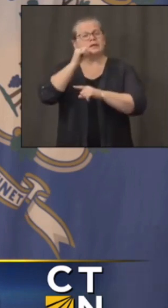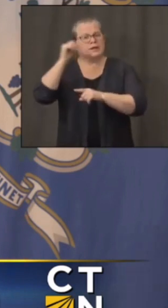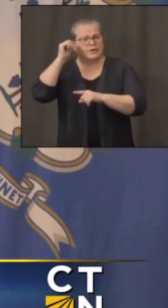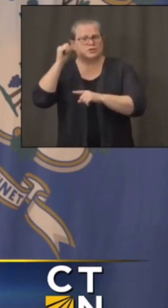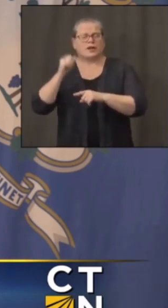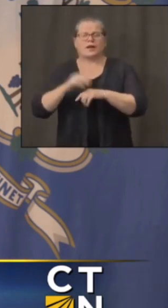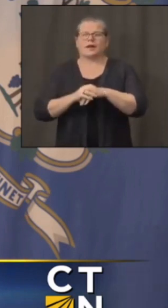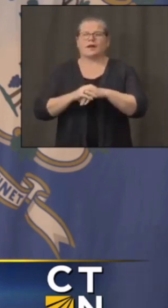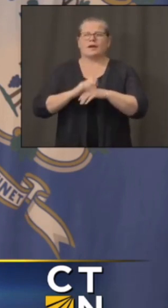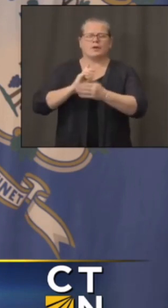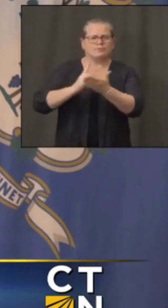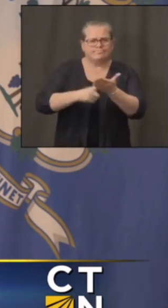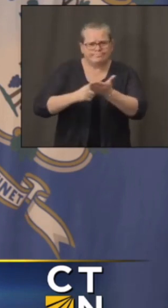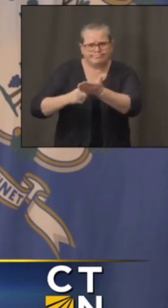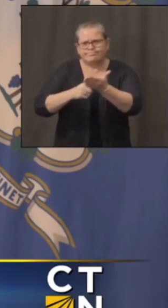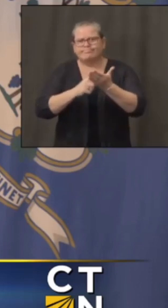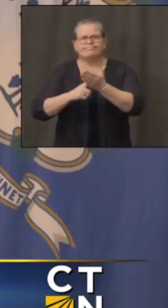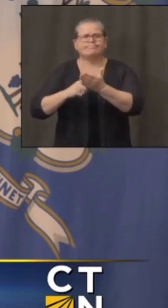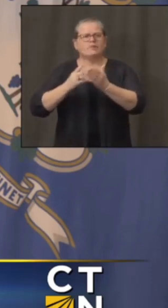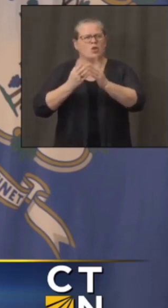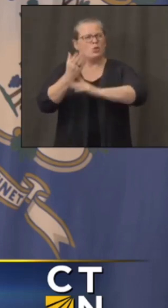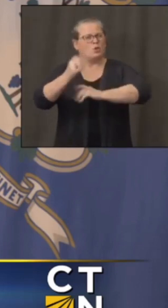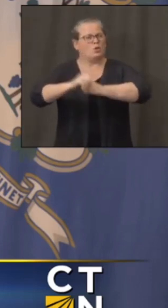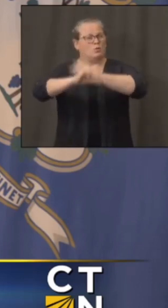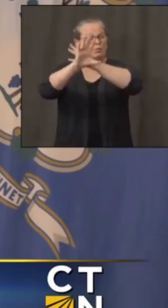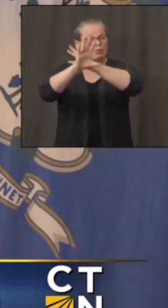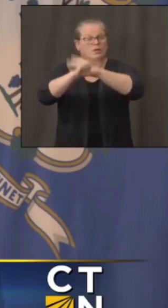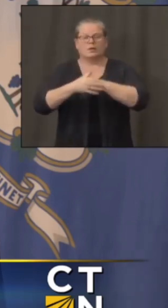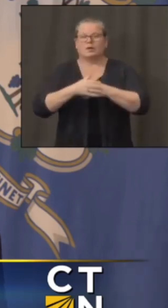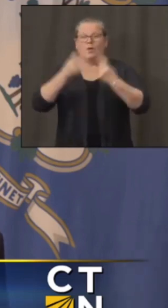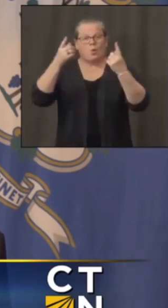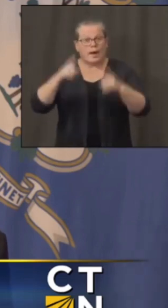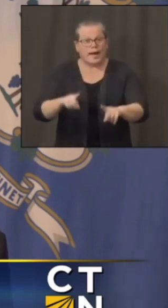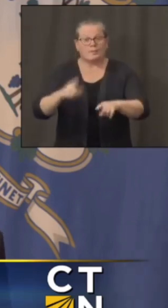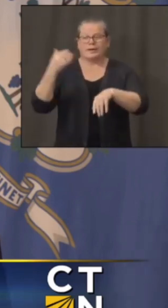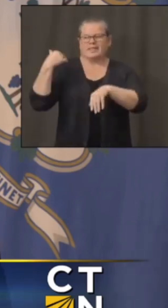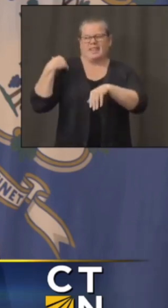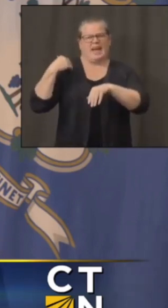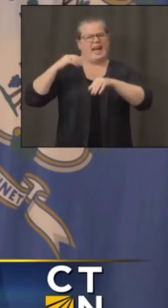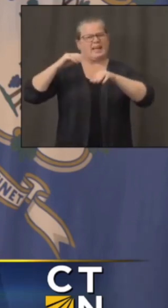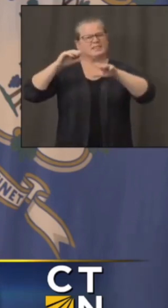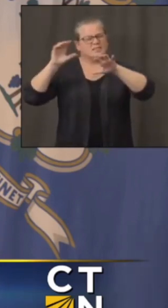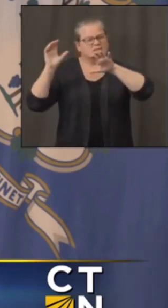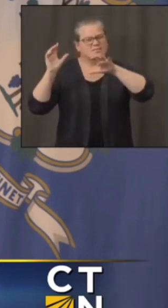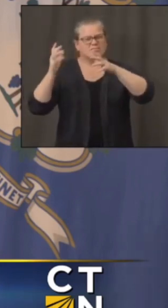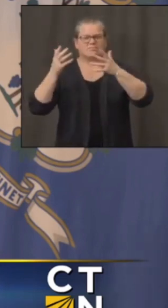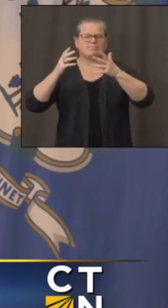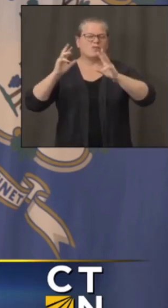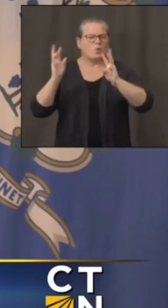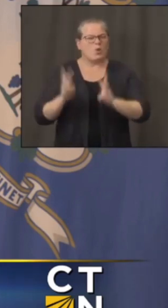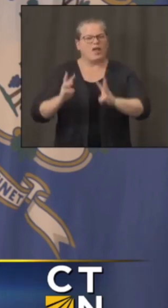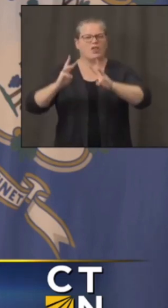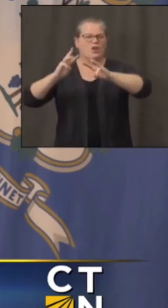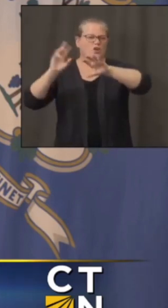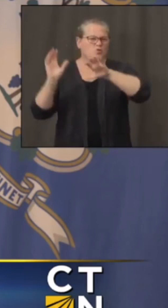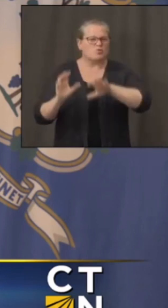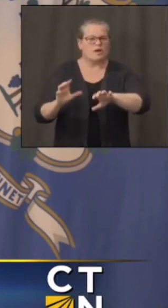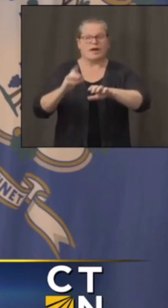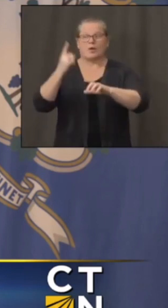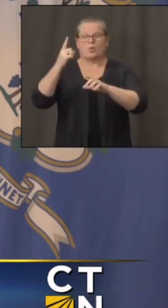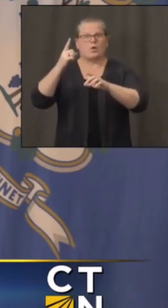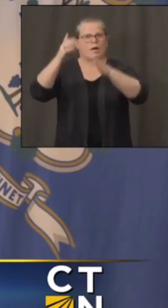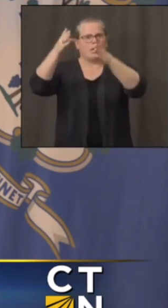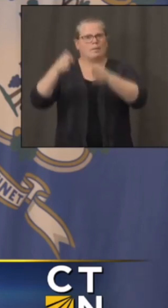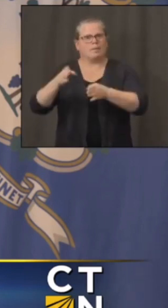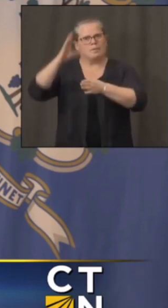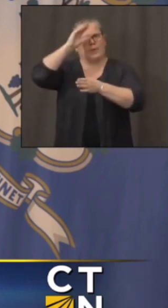stories they had about the last storm and one guy getting caught in the car when the tree came down and the hours it took before he could get rescued.